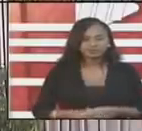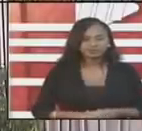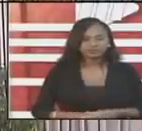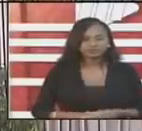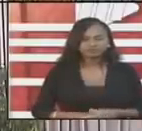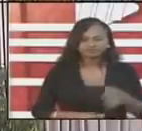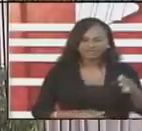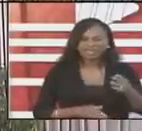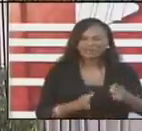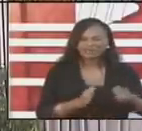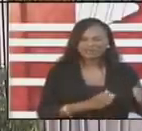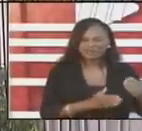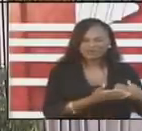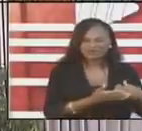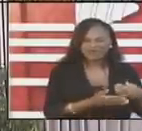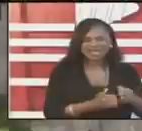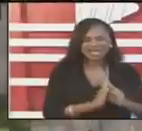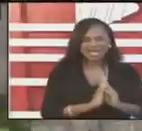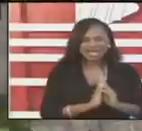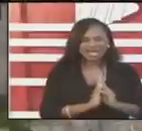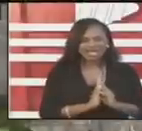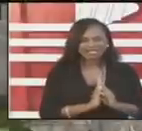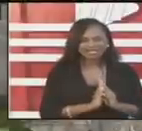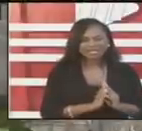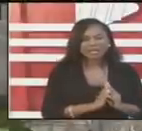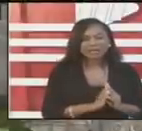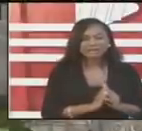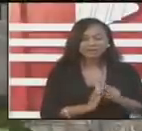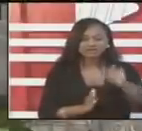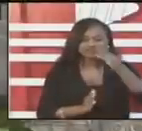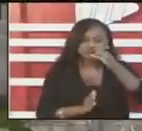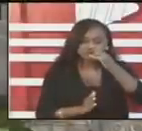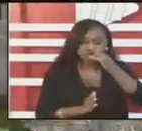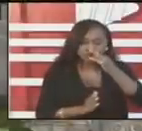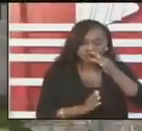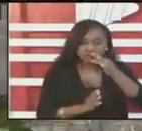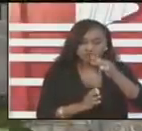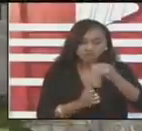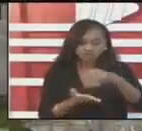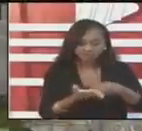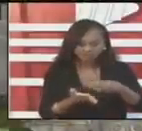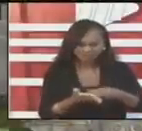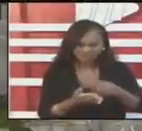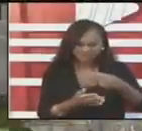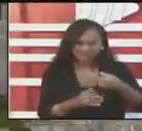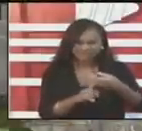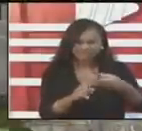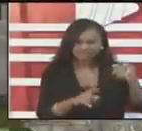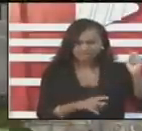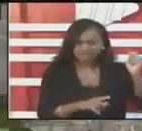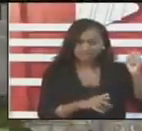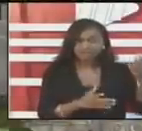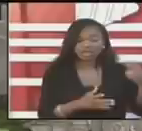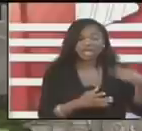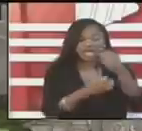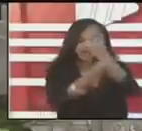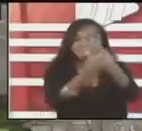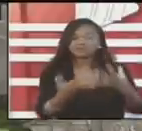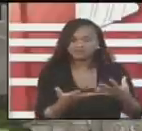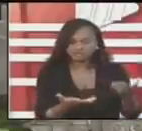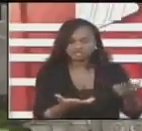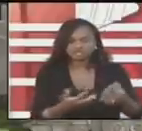about the income and food support grants from Tobago. So I have the information for you, although you didn't